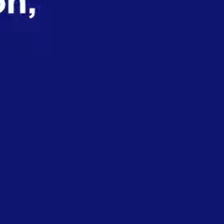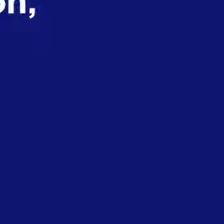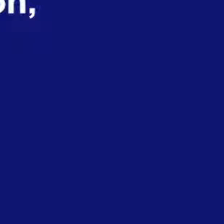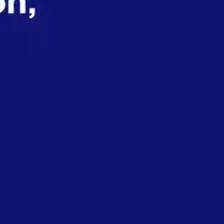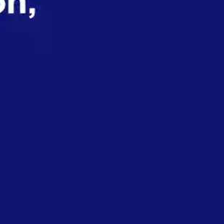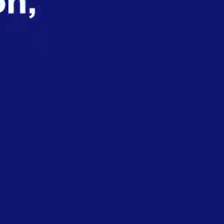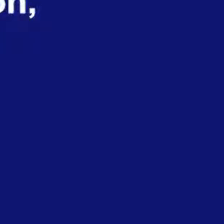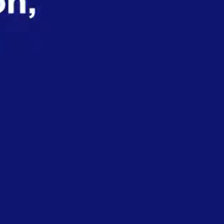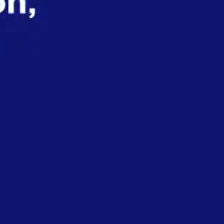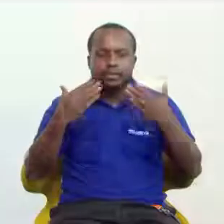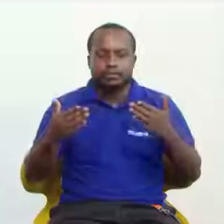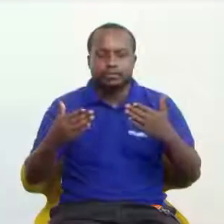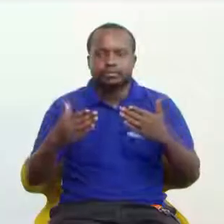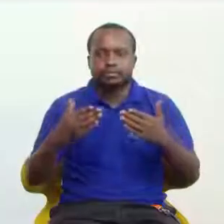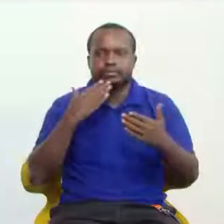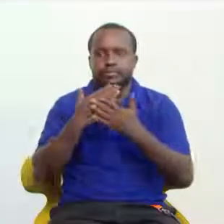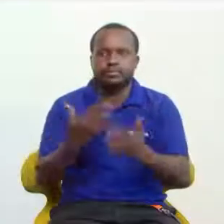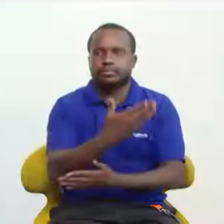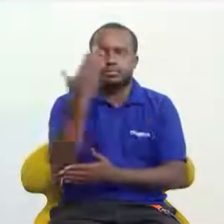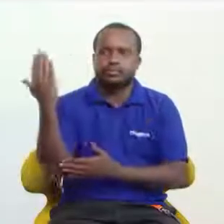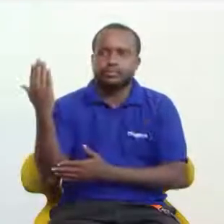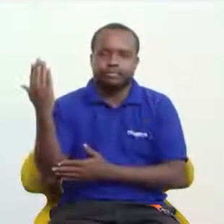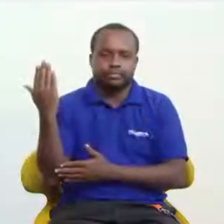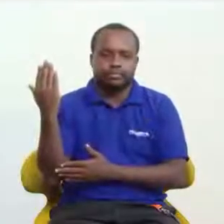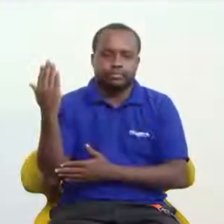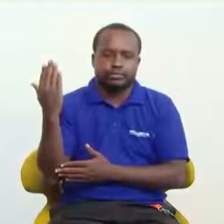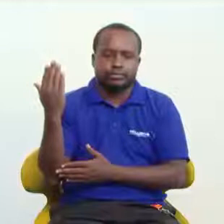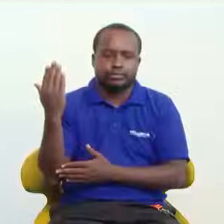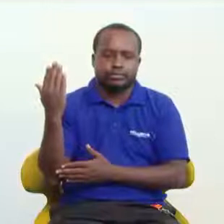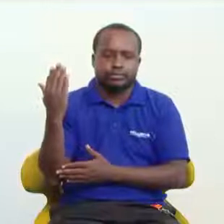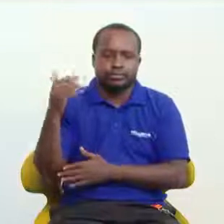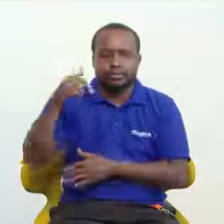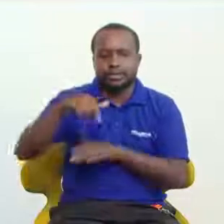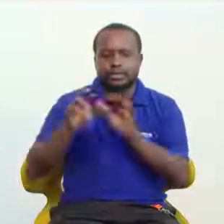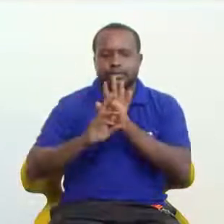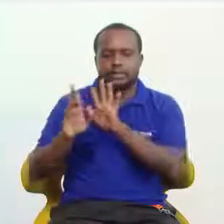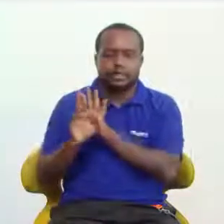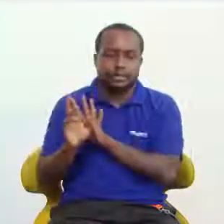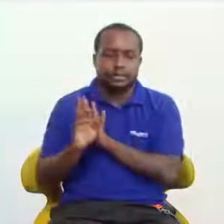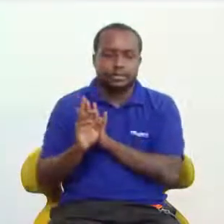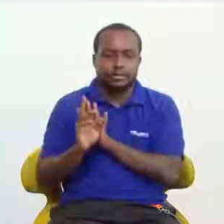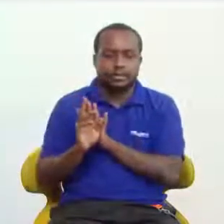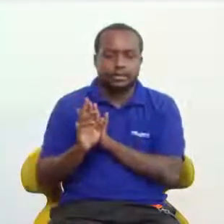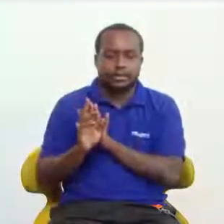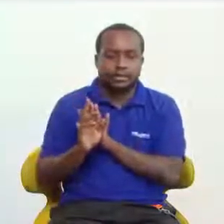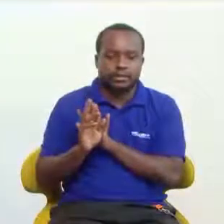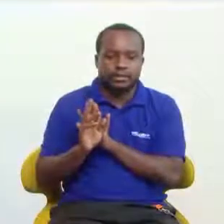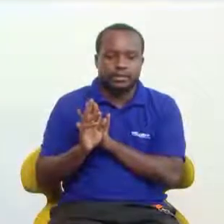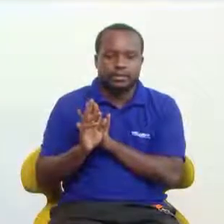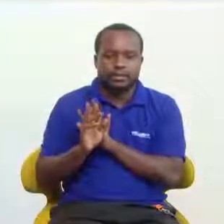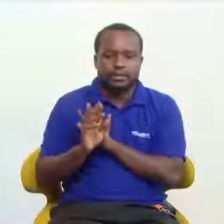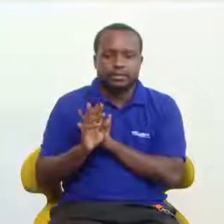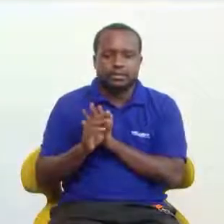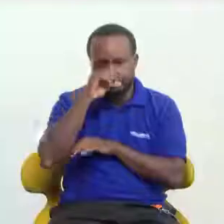Thank you. Good morning. This is officially the informal part of today's presentation. I apologize, I work at Google, I don't own a